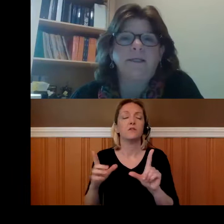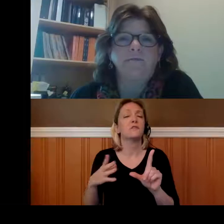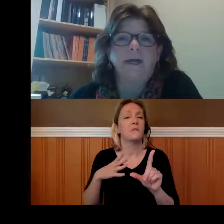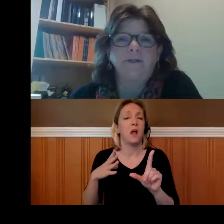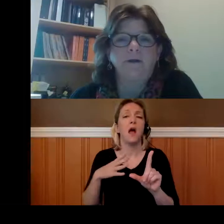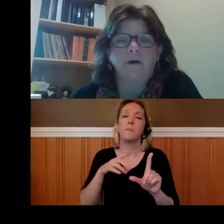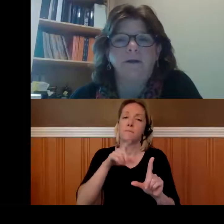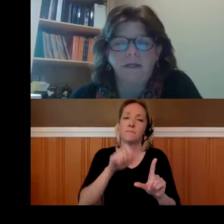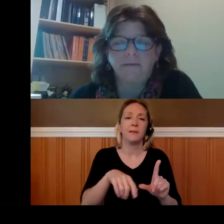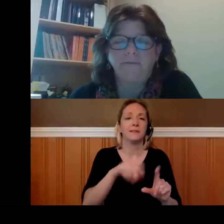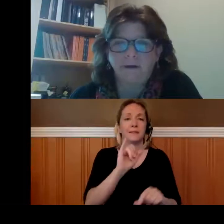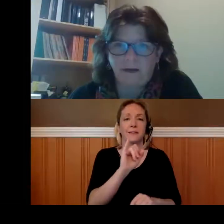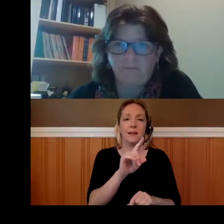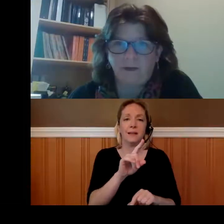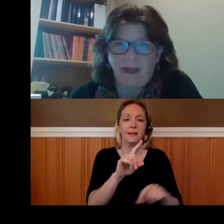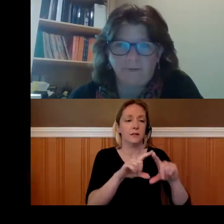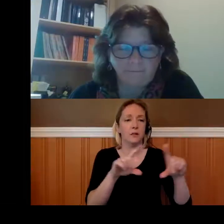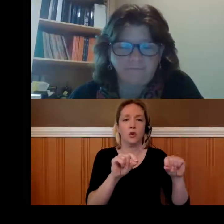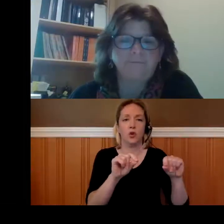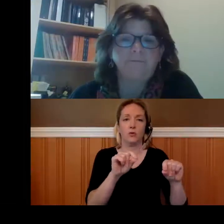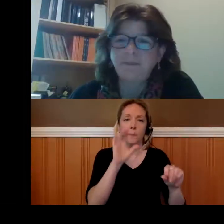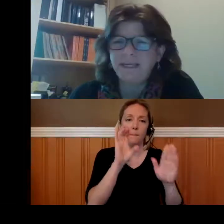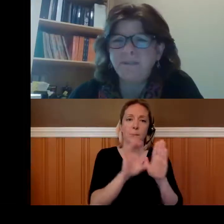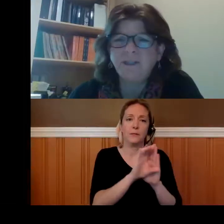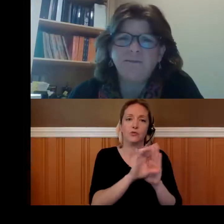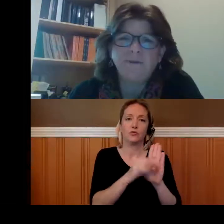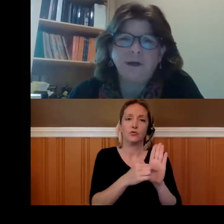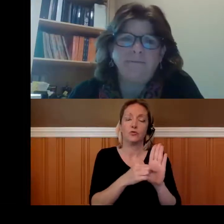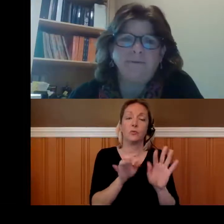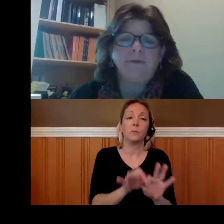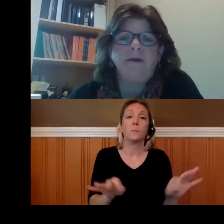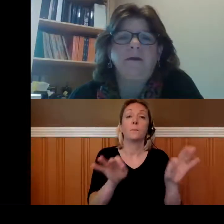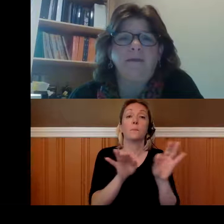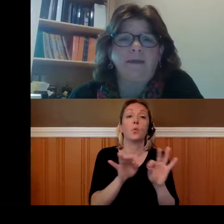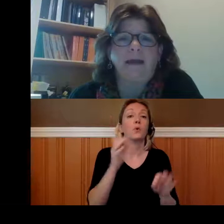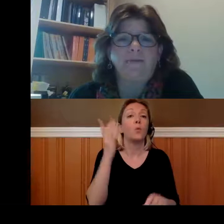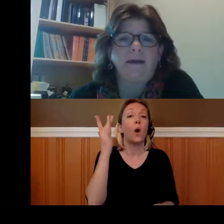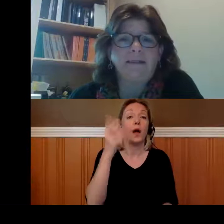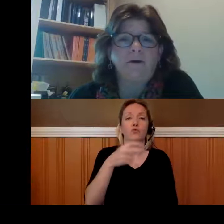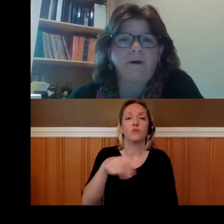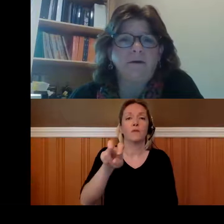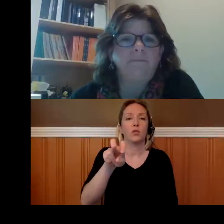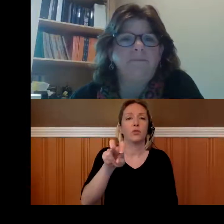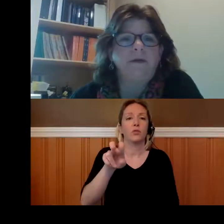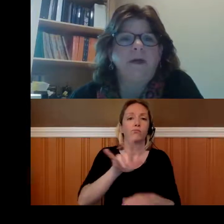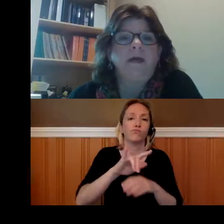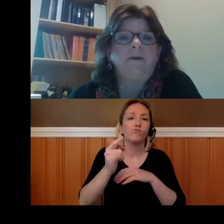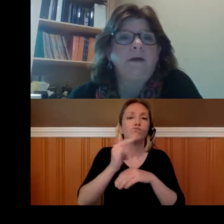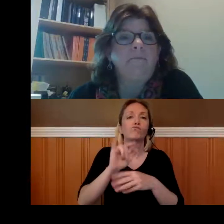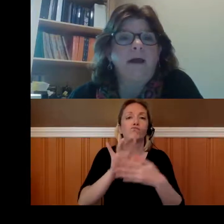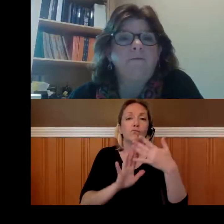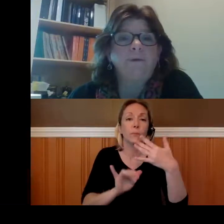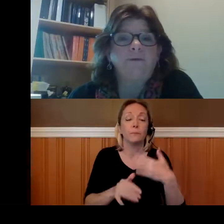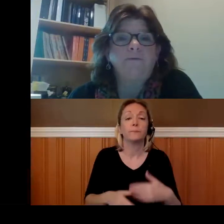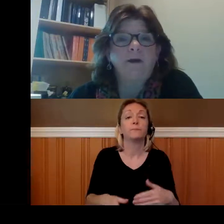identification card is very helpful to have, especially if you travel, then they have that ID card. Can apply for